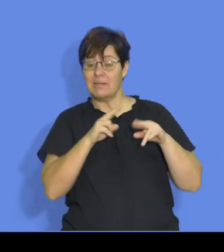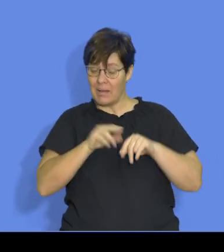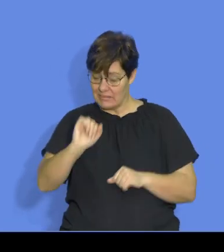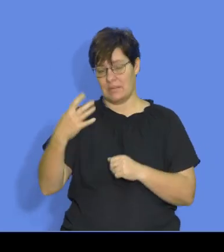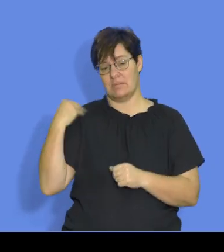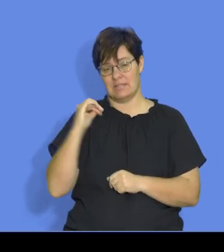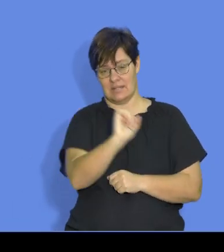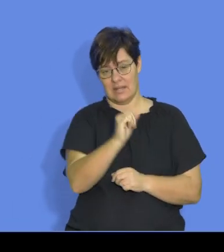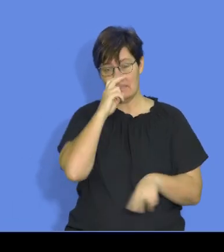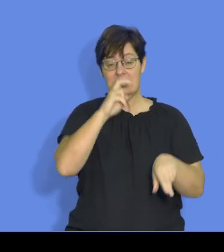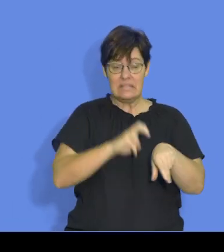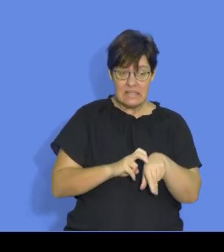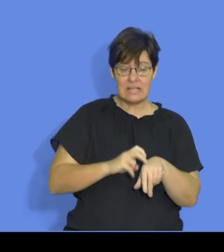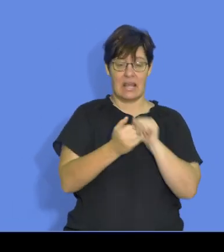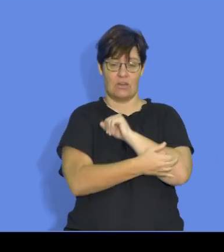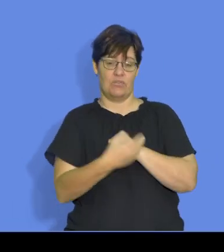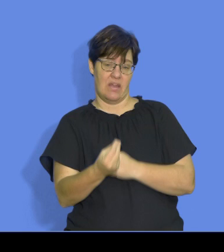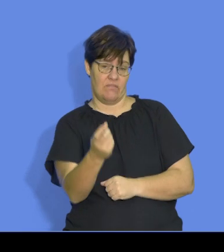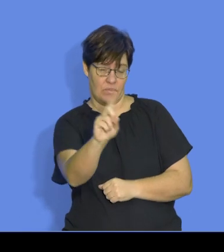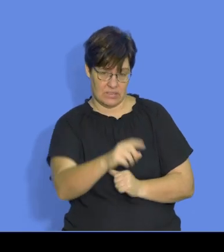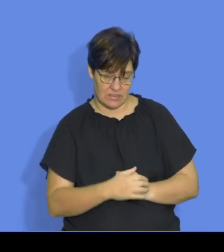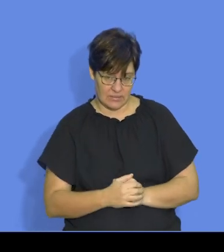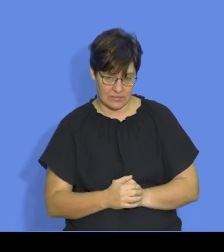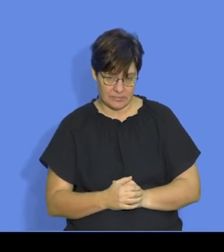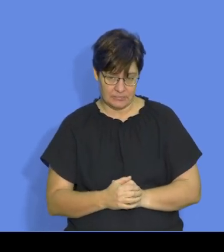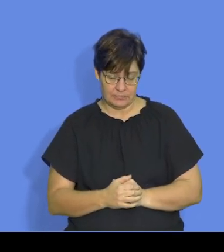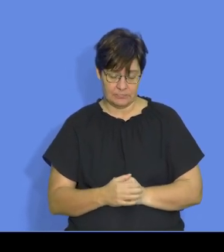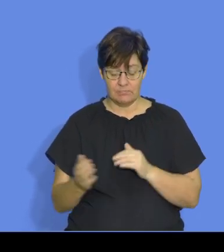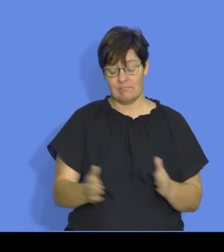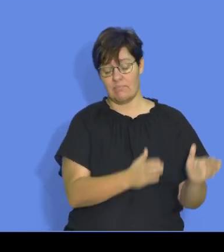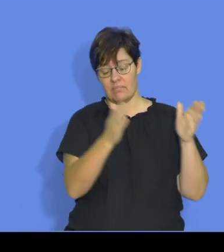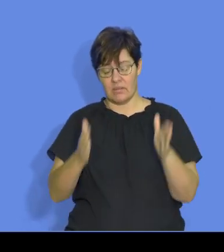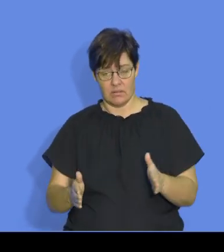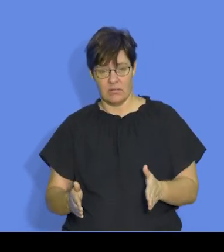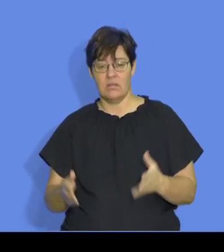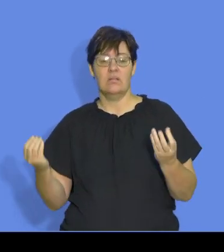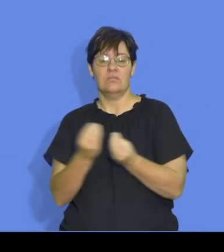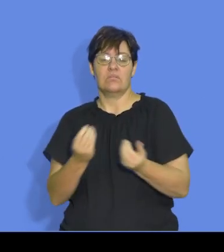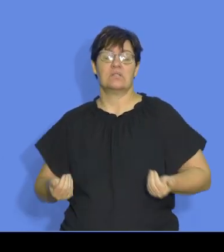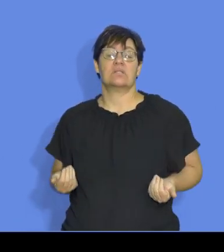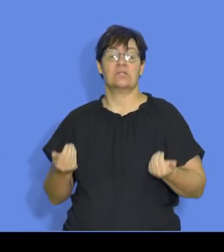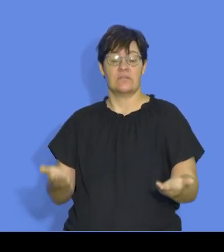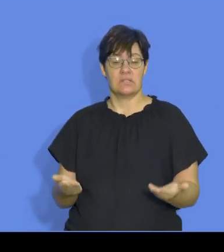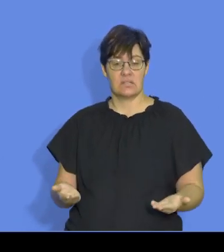Okay, now we come to items or services, goods and services that are zero rated for